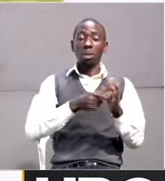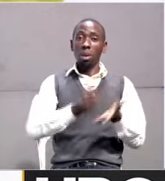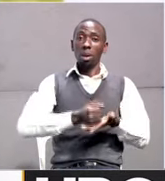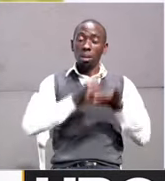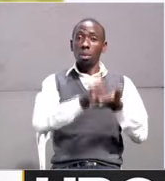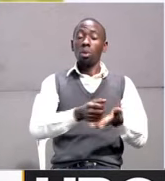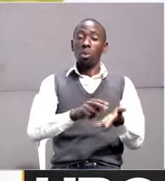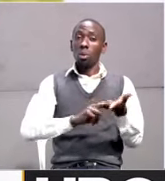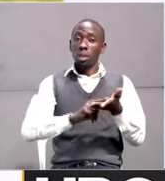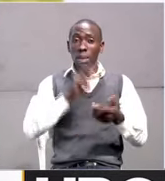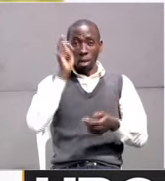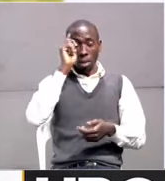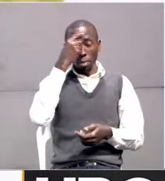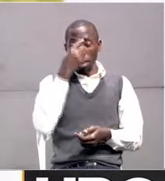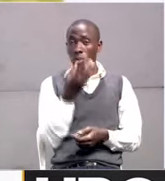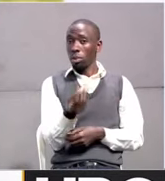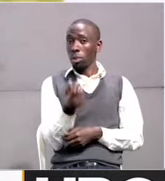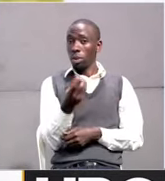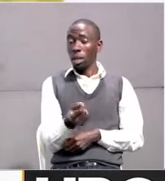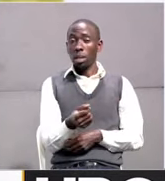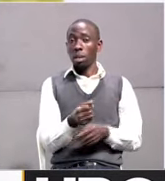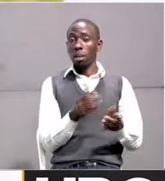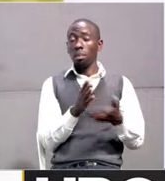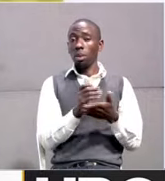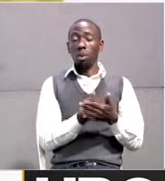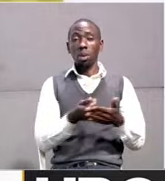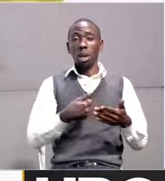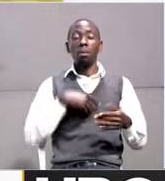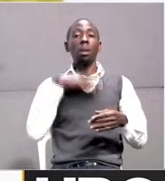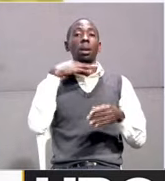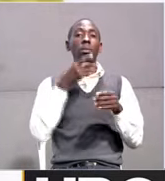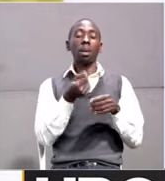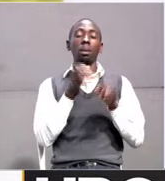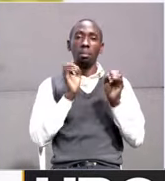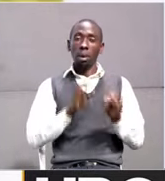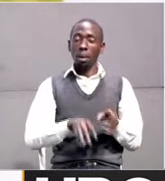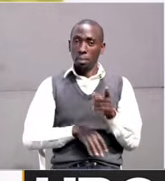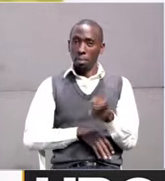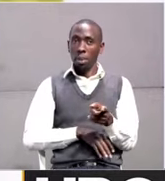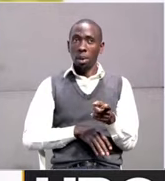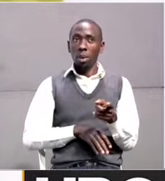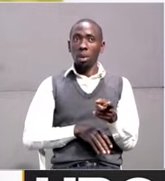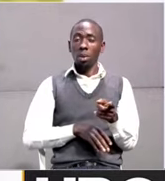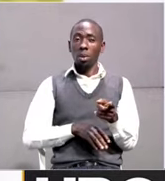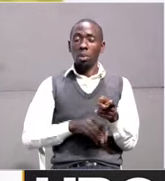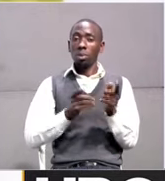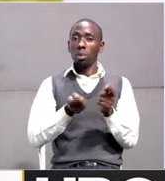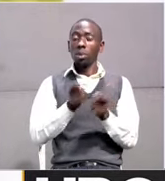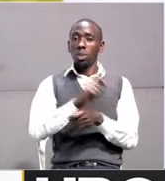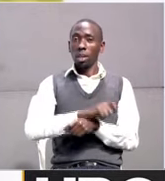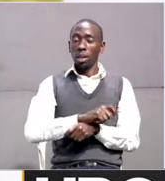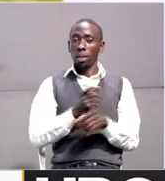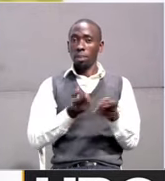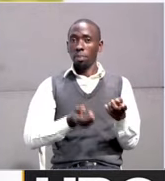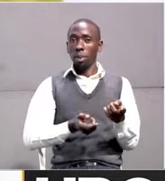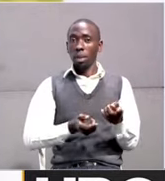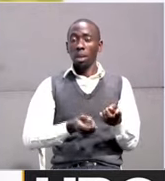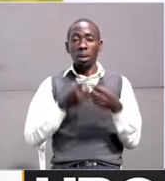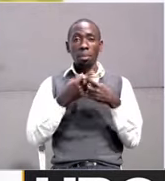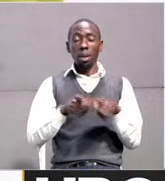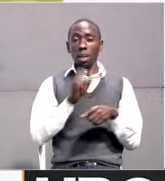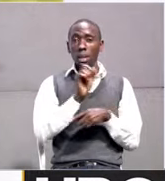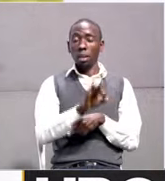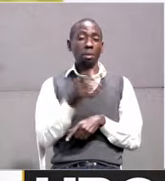government resources, not your own money, because you don't have enough money to make an impact. If you